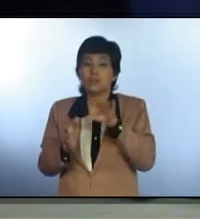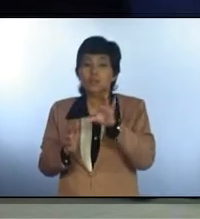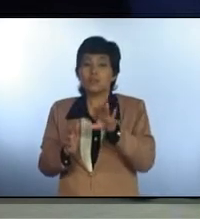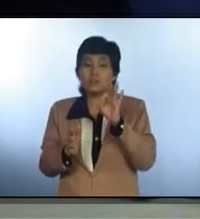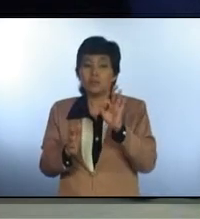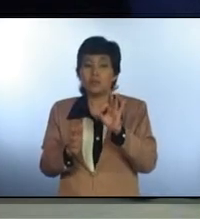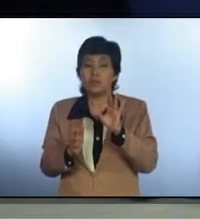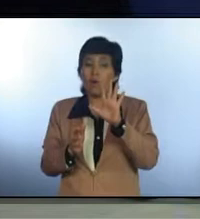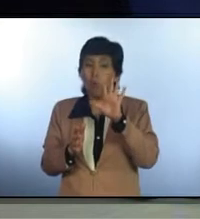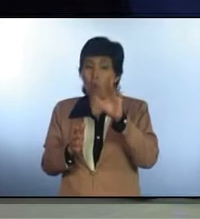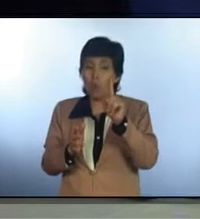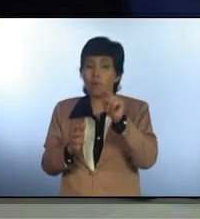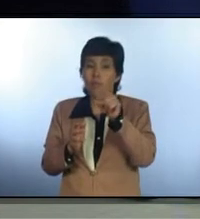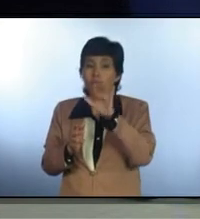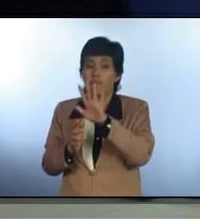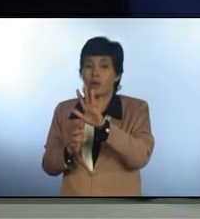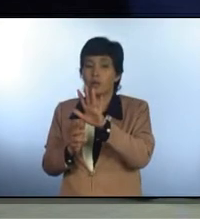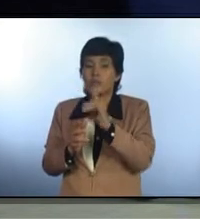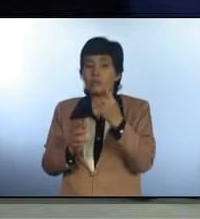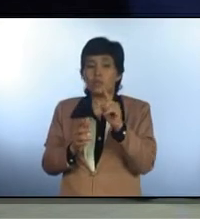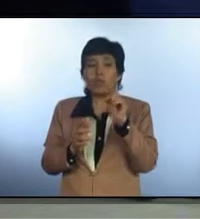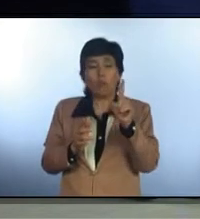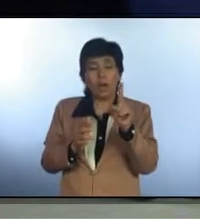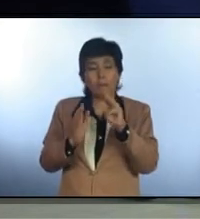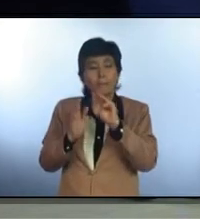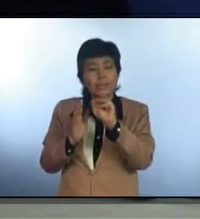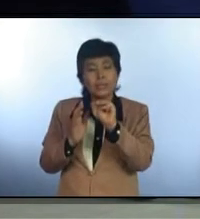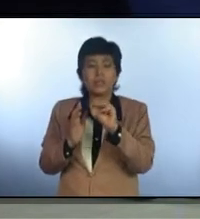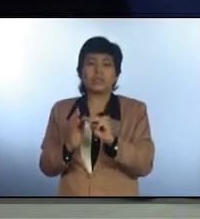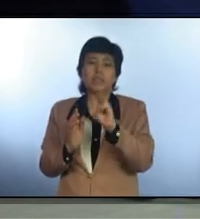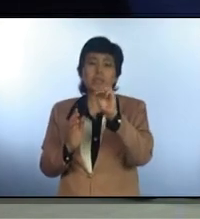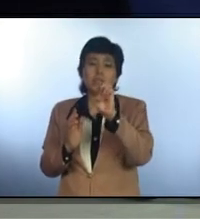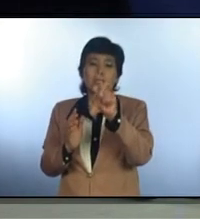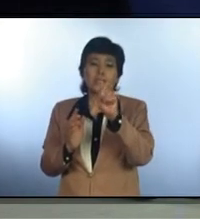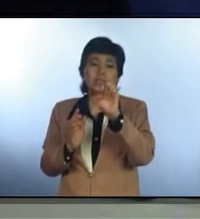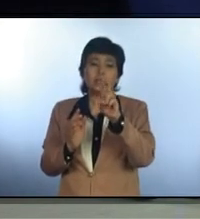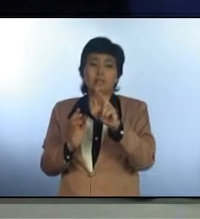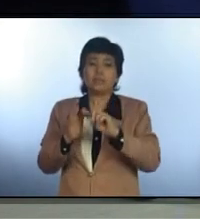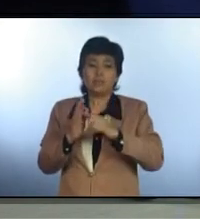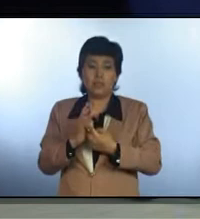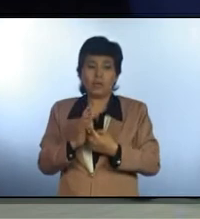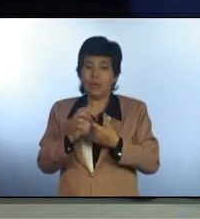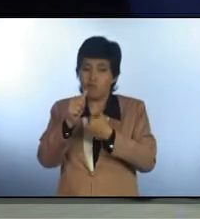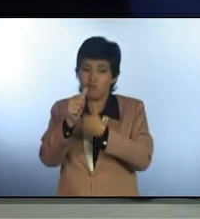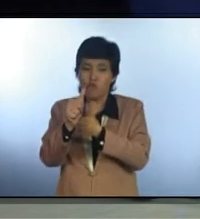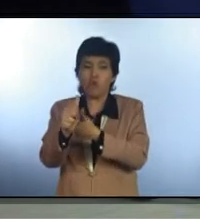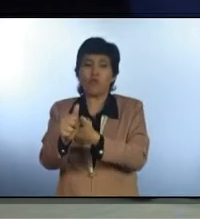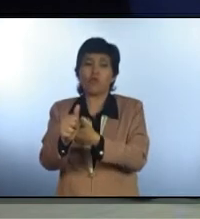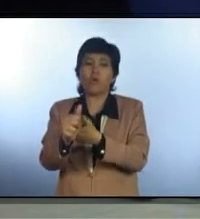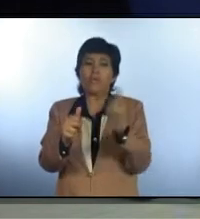just 1.5 meter, it is just 1 meter, then you would start to